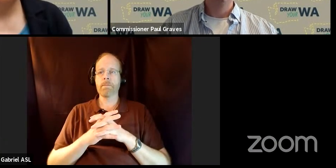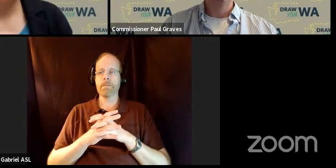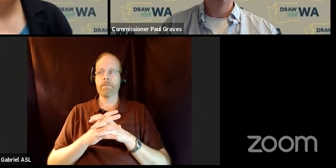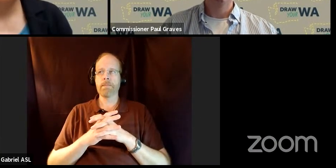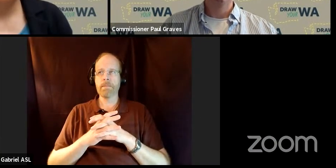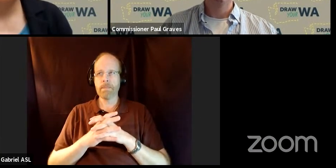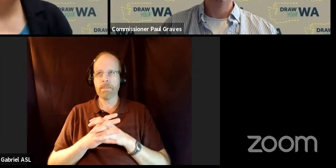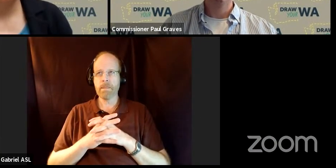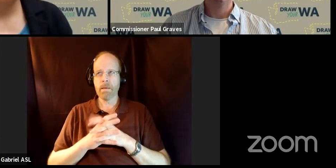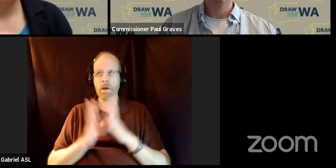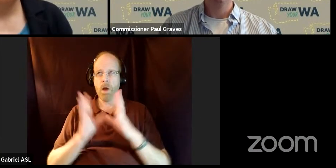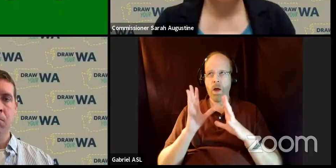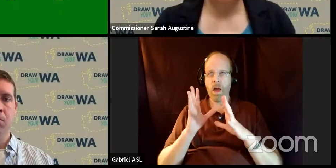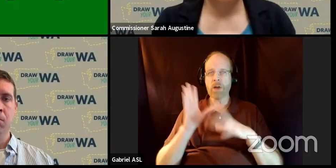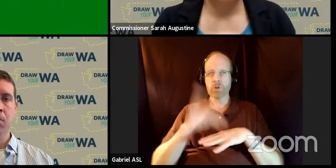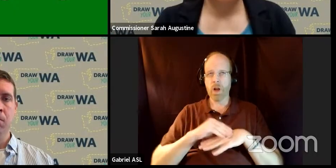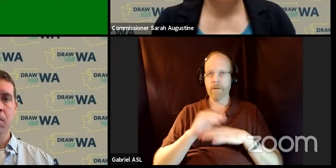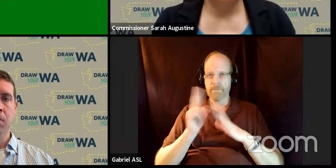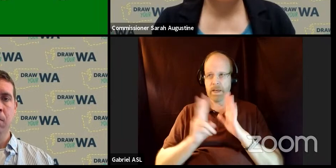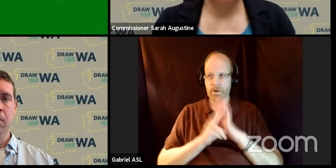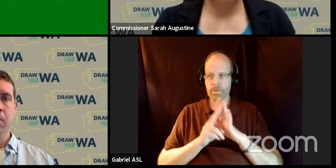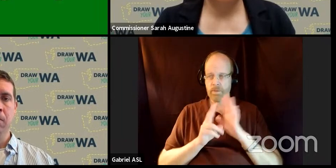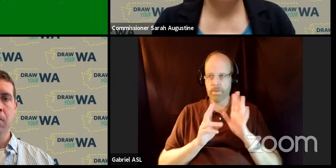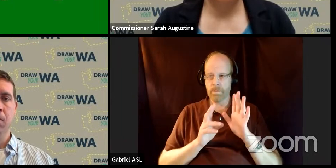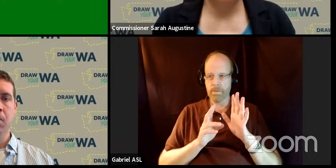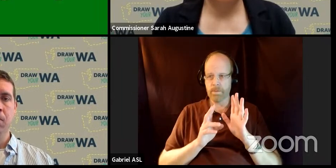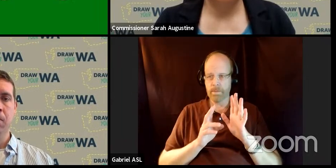without the video. So,